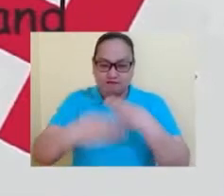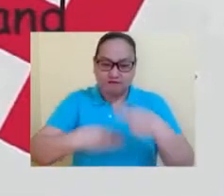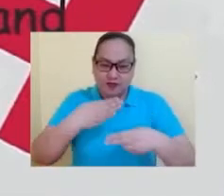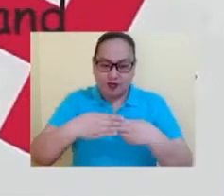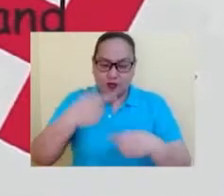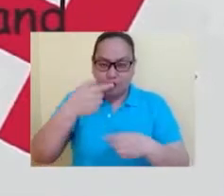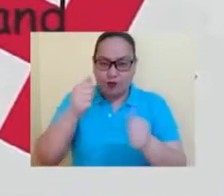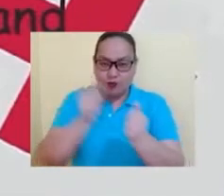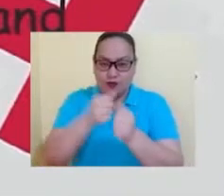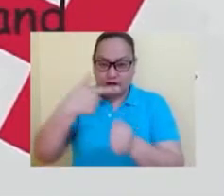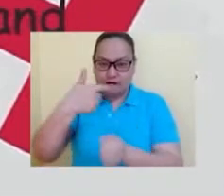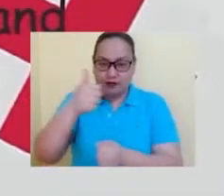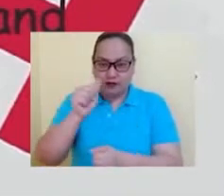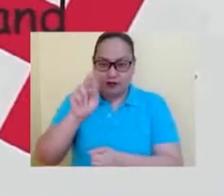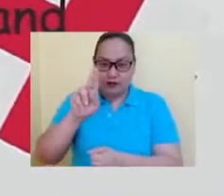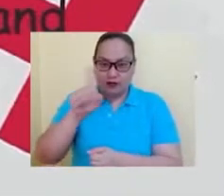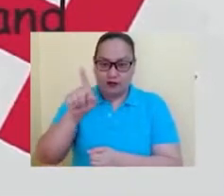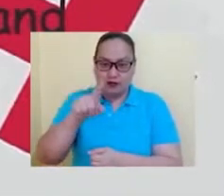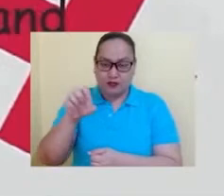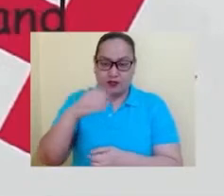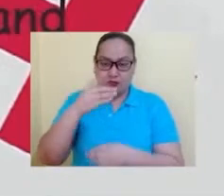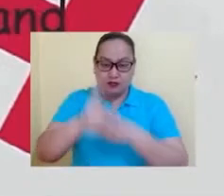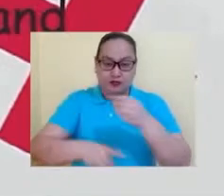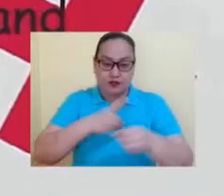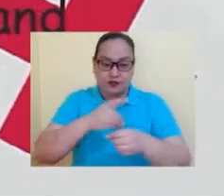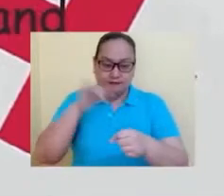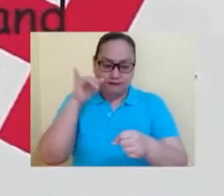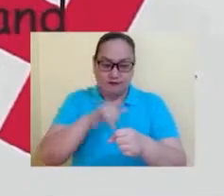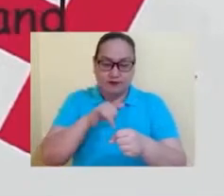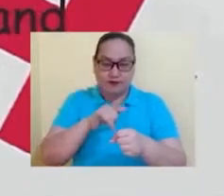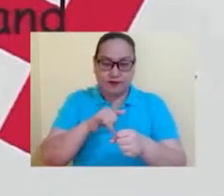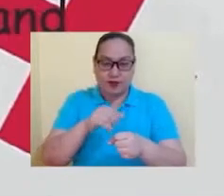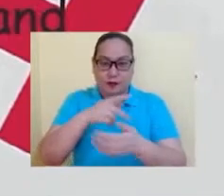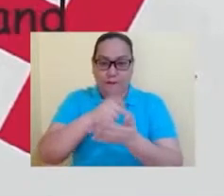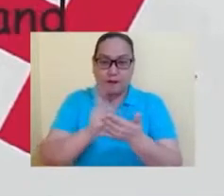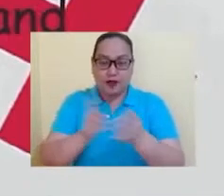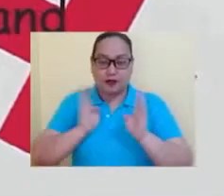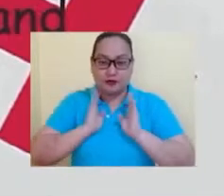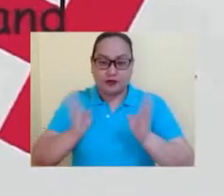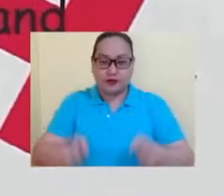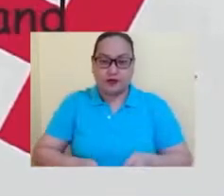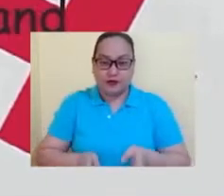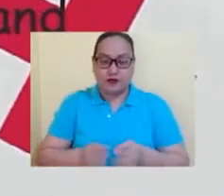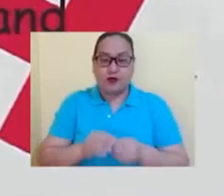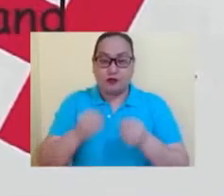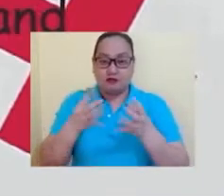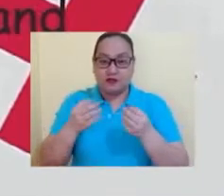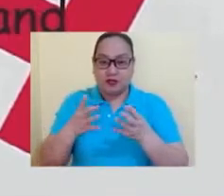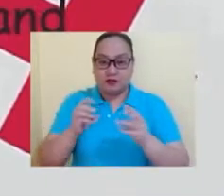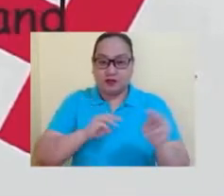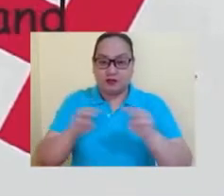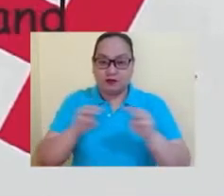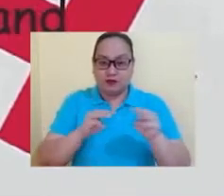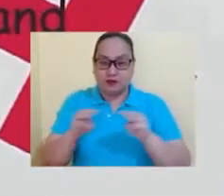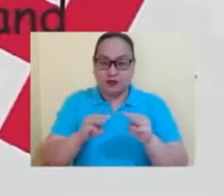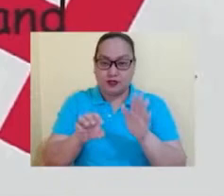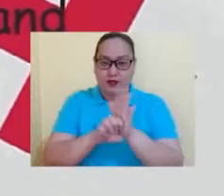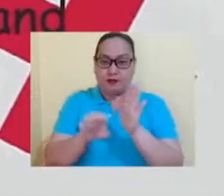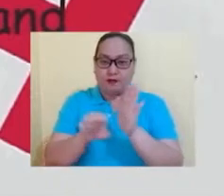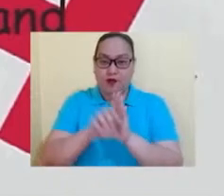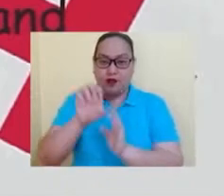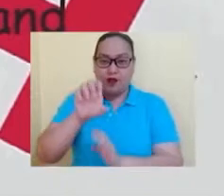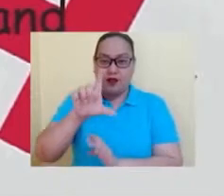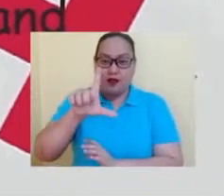can also be used to keep dressings in place on parts of the body with lots of movement, such as elbow or knee.